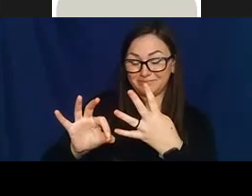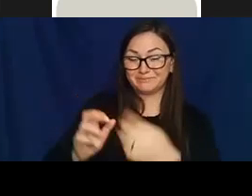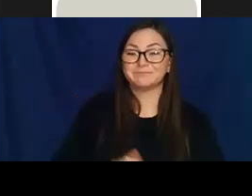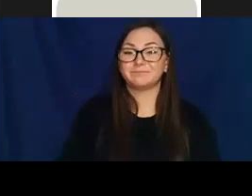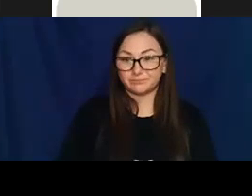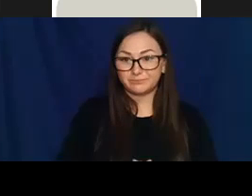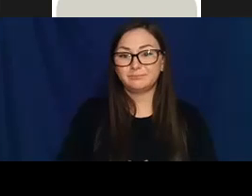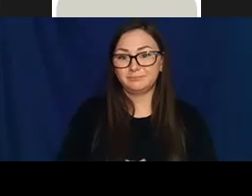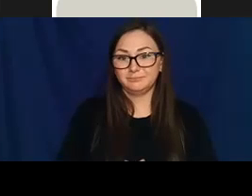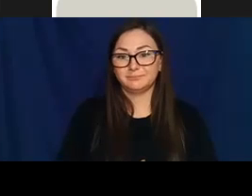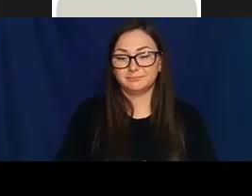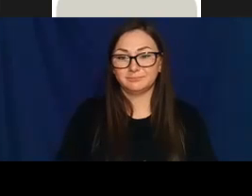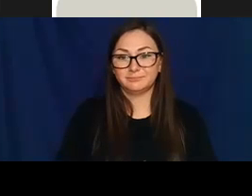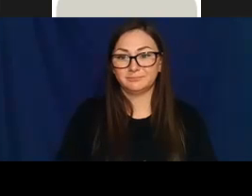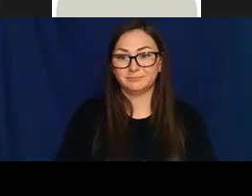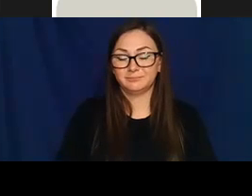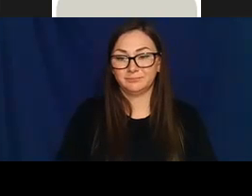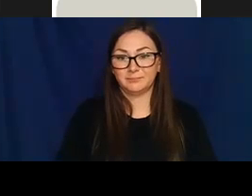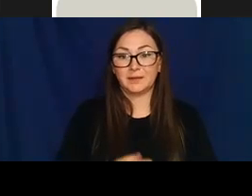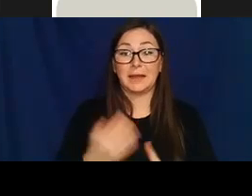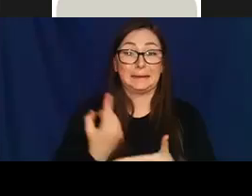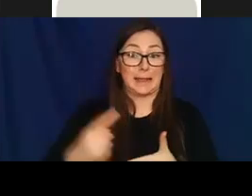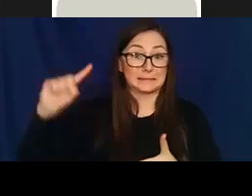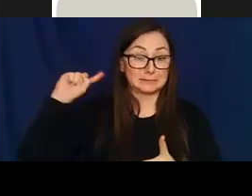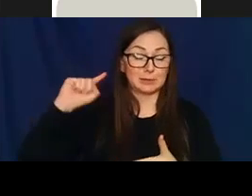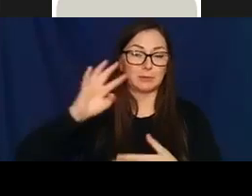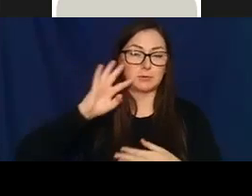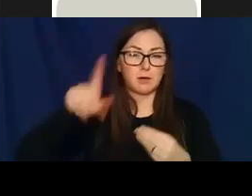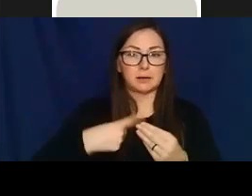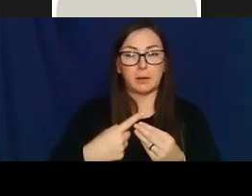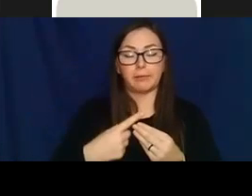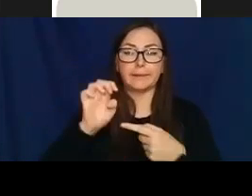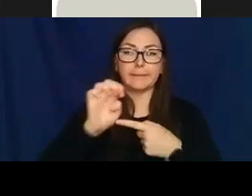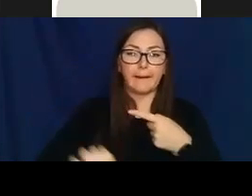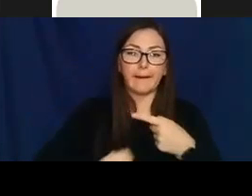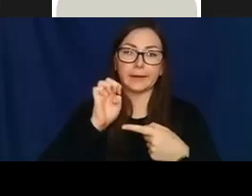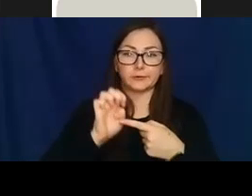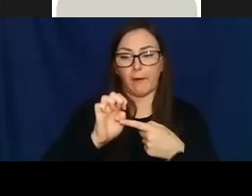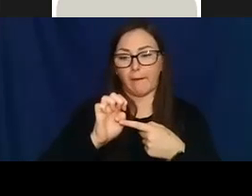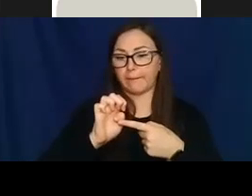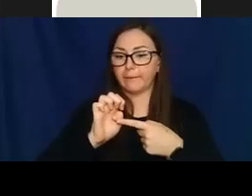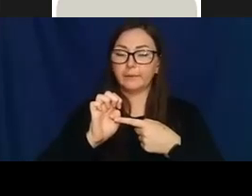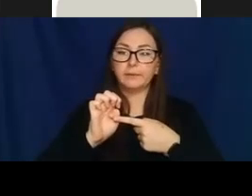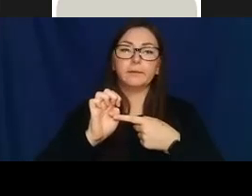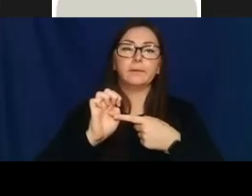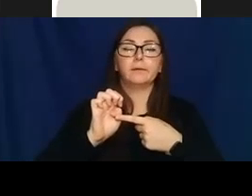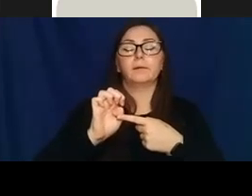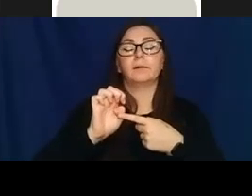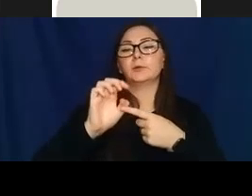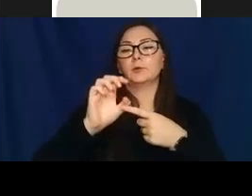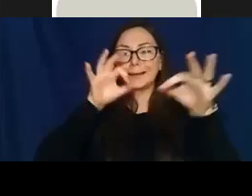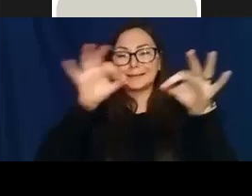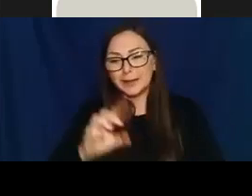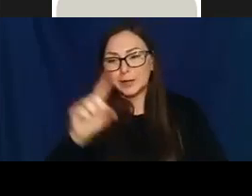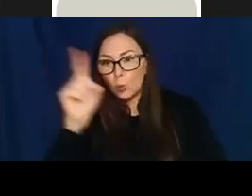doing is talking about the electron configuration to explain where the electrons are. And there is